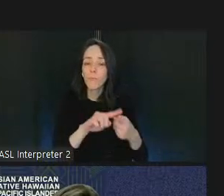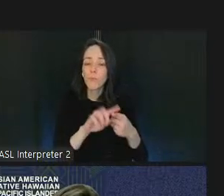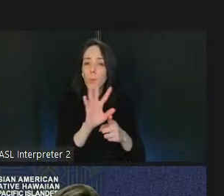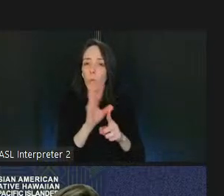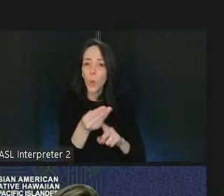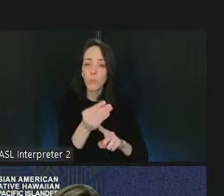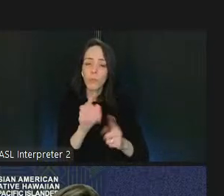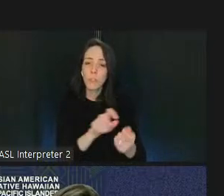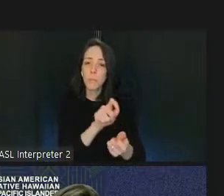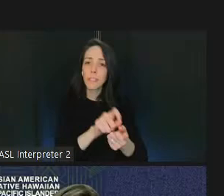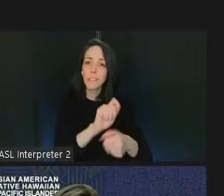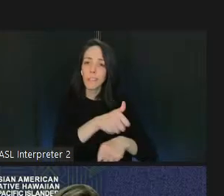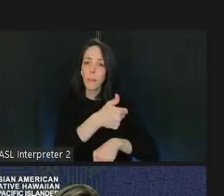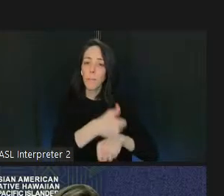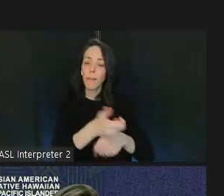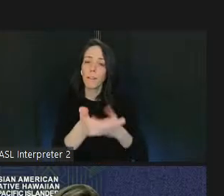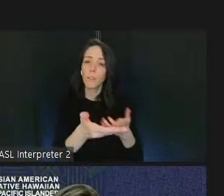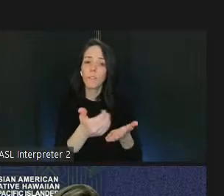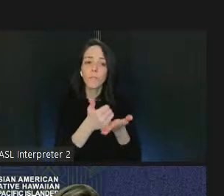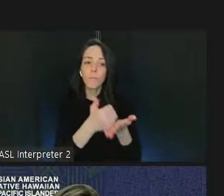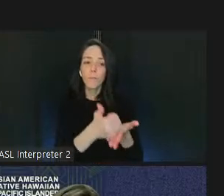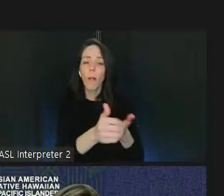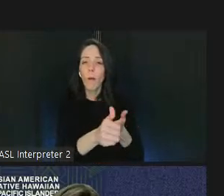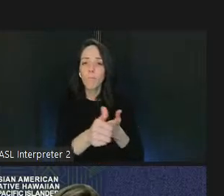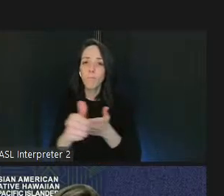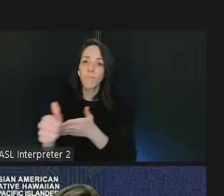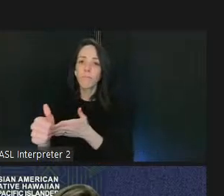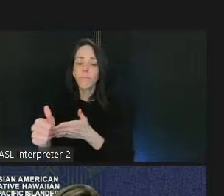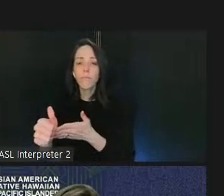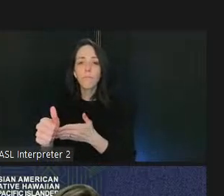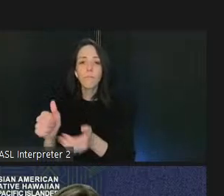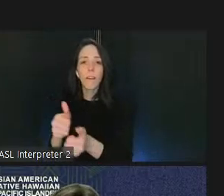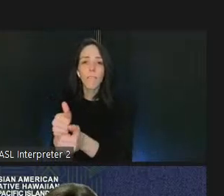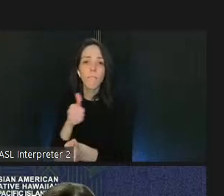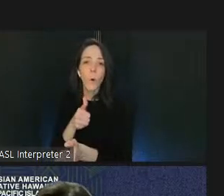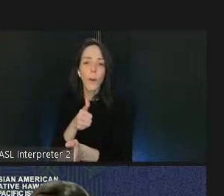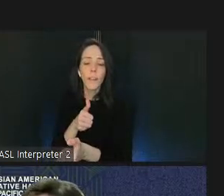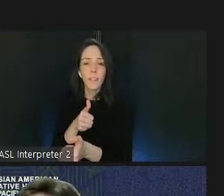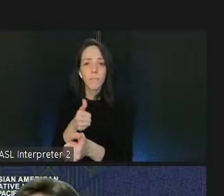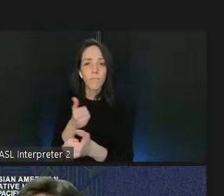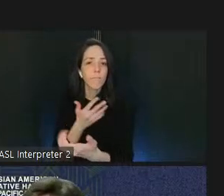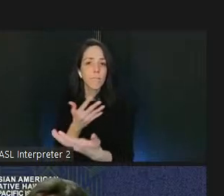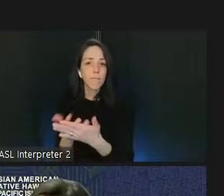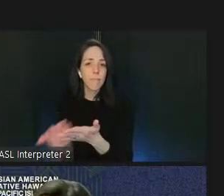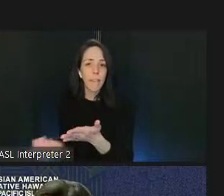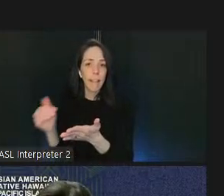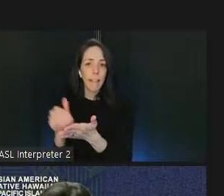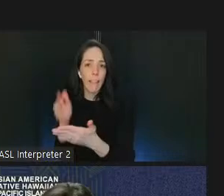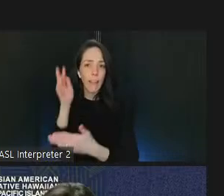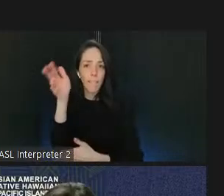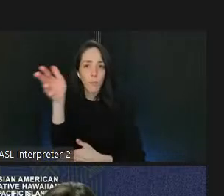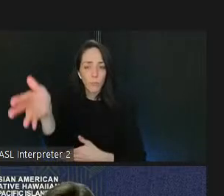services that would prevent further involvement in the juvenile justice system. Next slide.